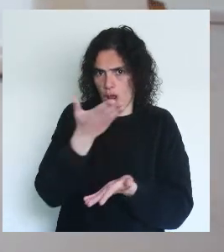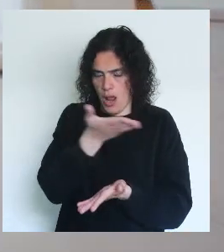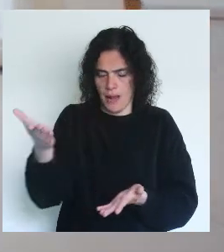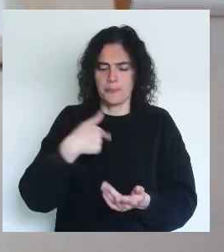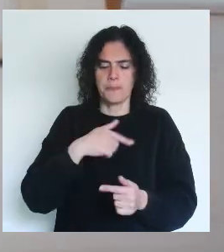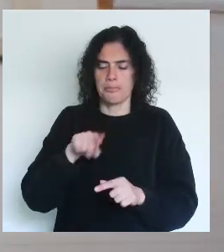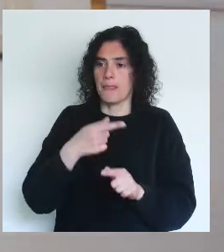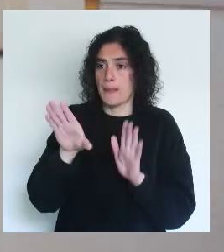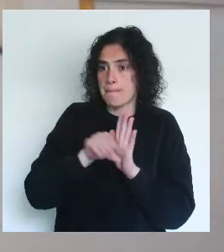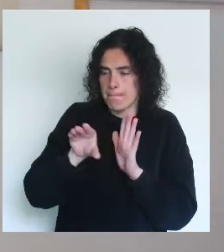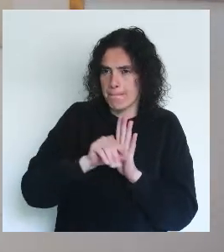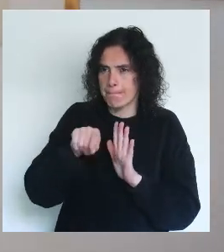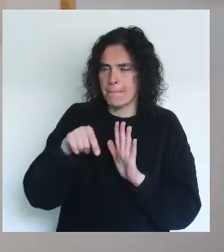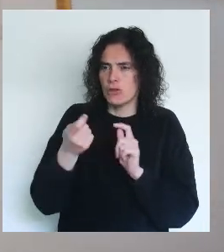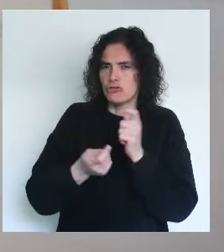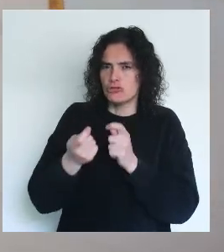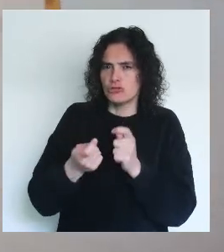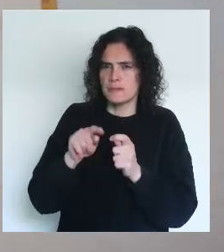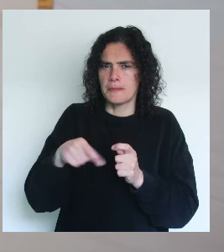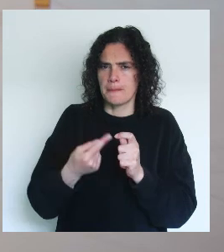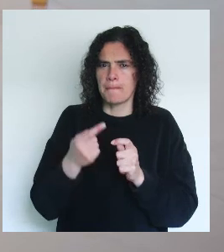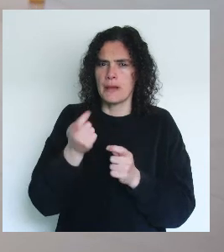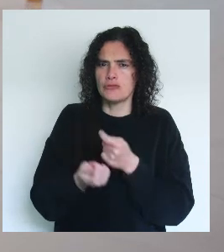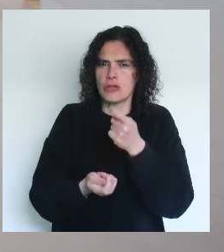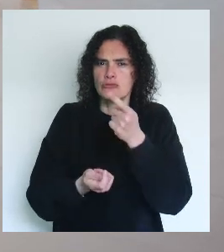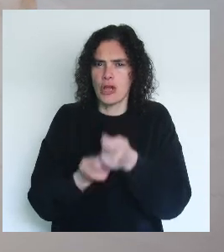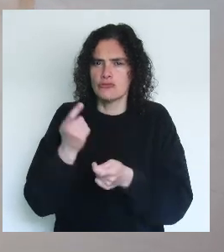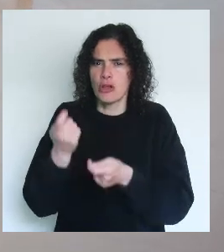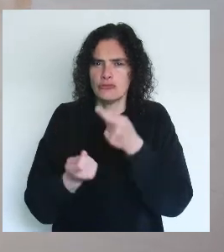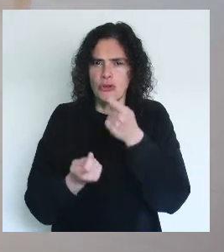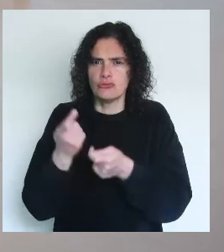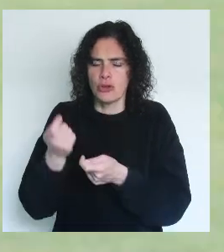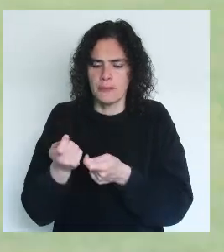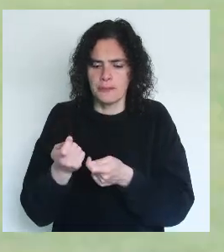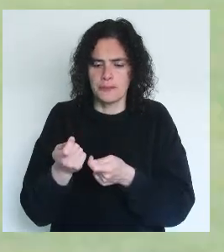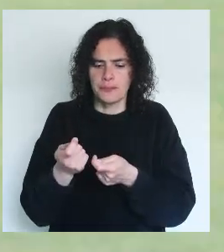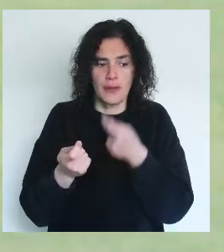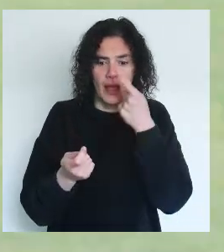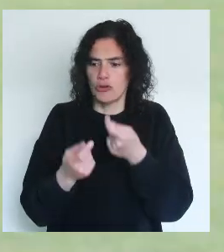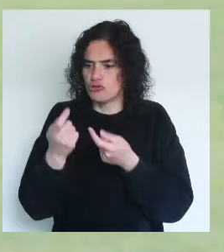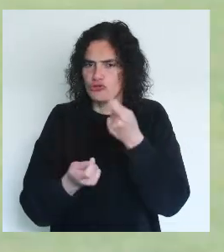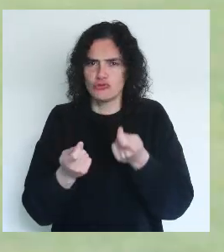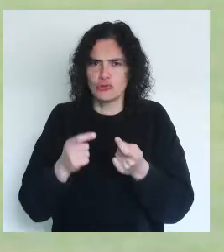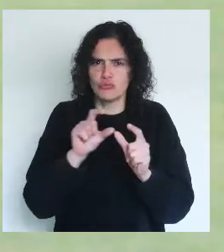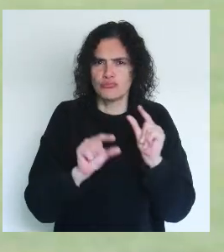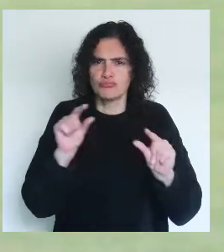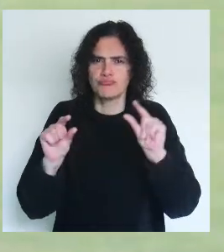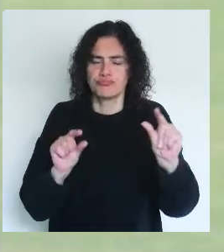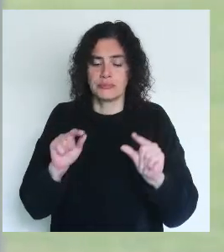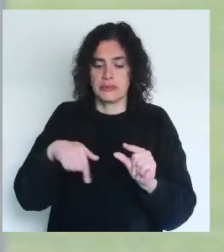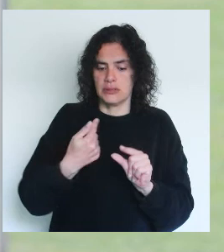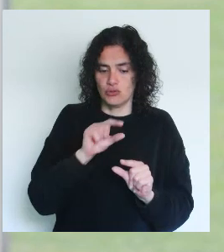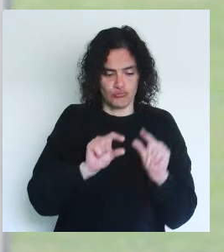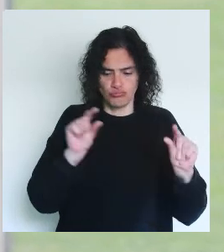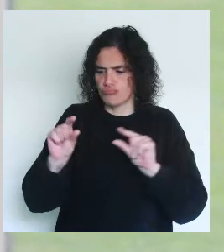has reproduced the Statue of Liberty, but fragment by fragment, piece by piece. And all